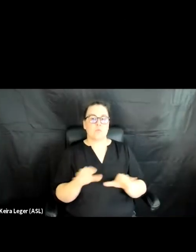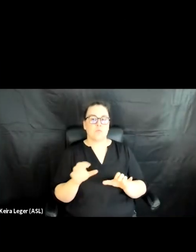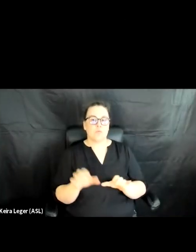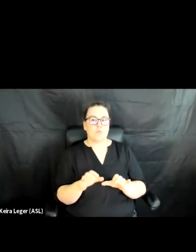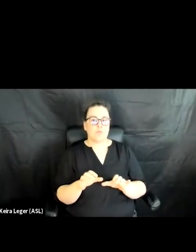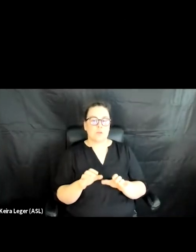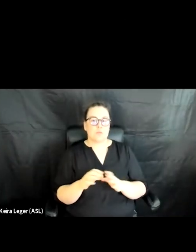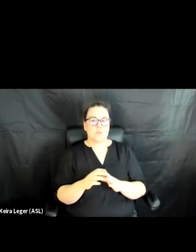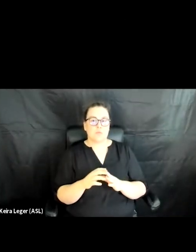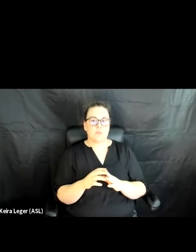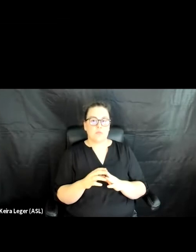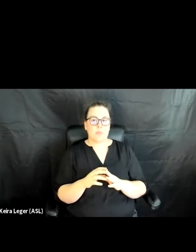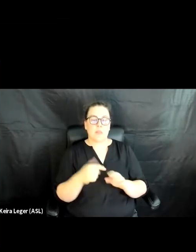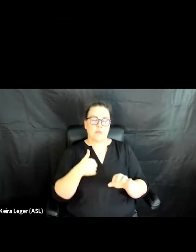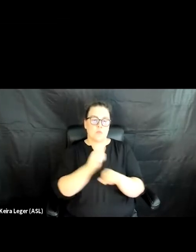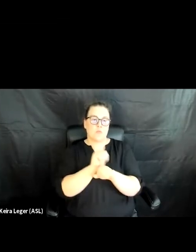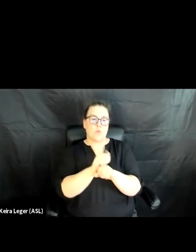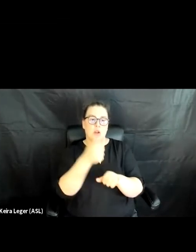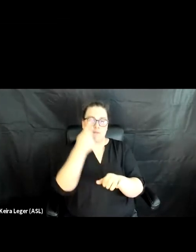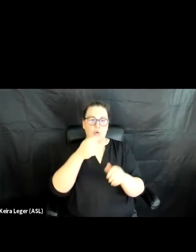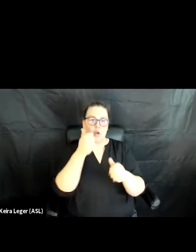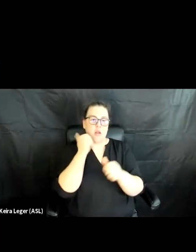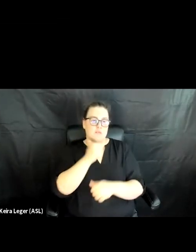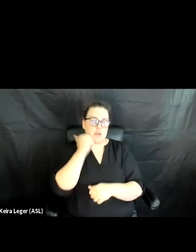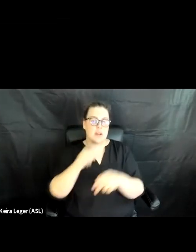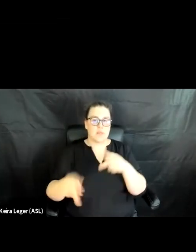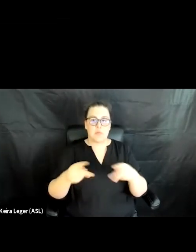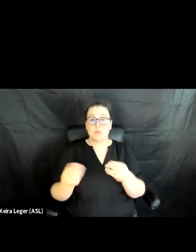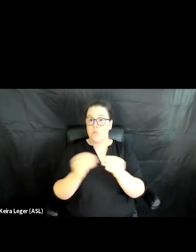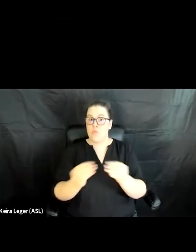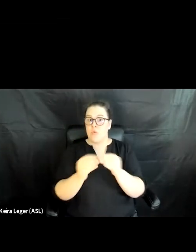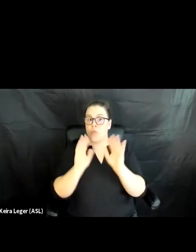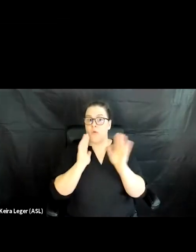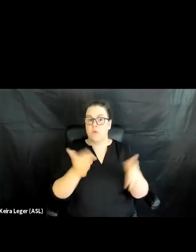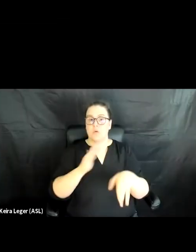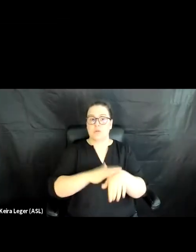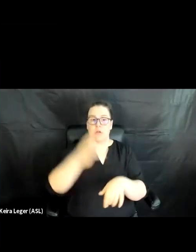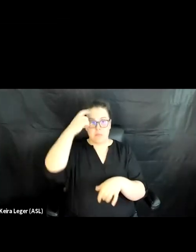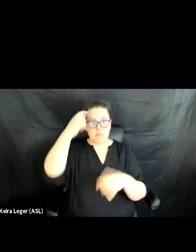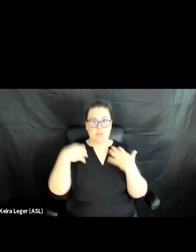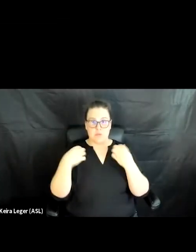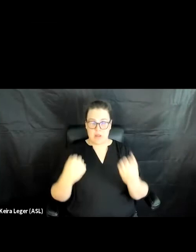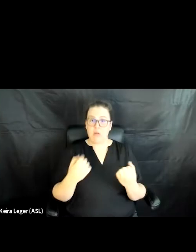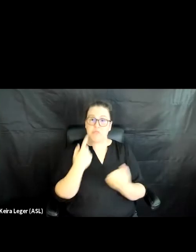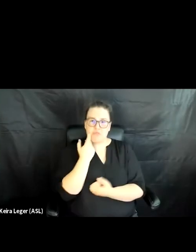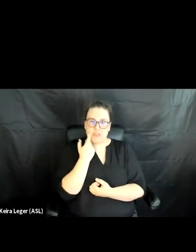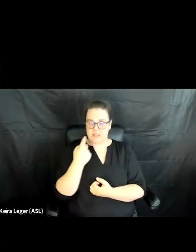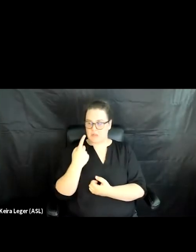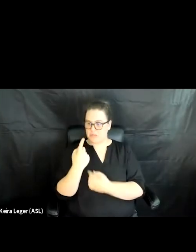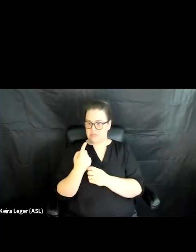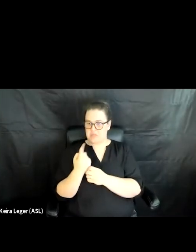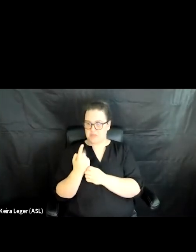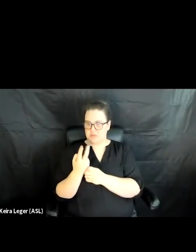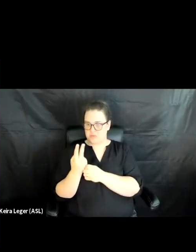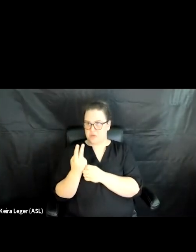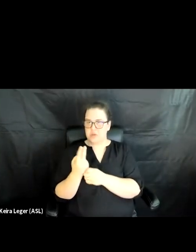it's working for everyday people. So more and more of our focus has been on mental health in the last couple of years, especially in the last year